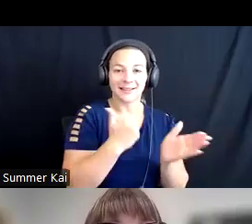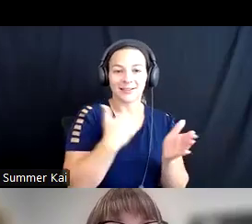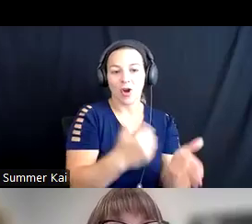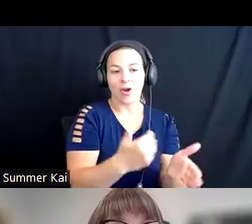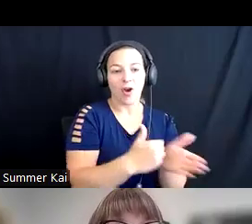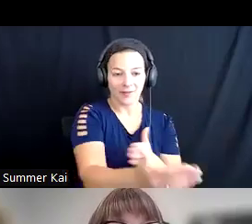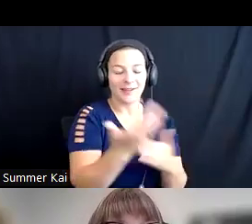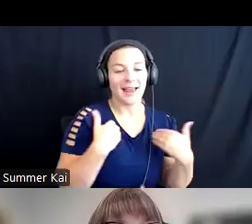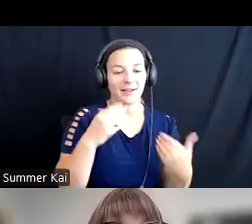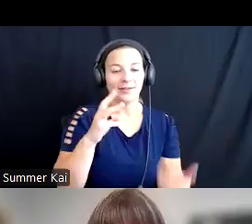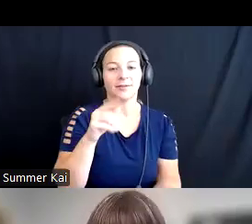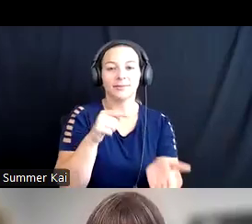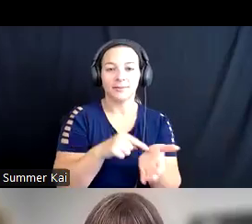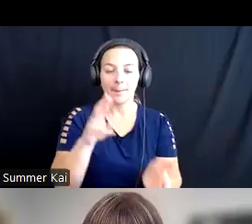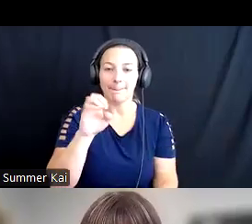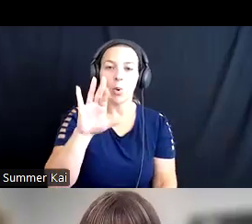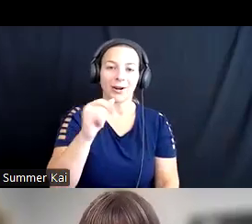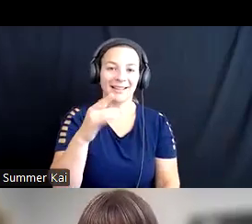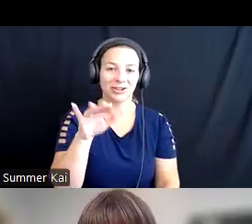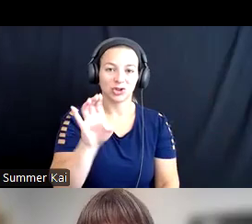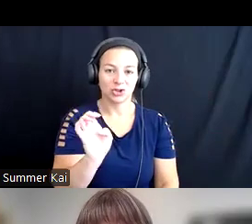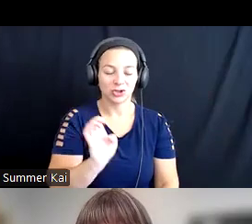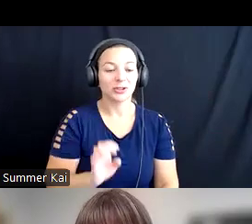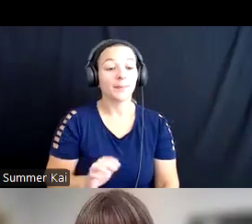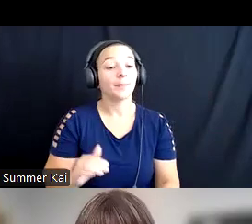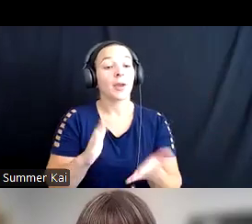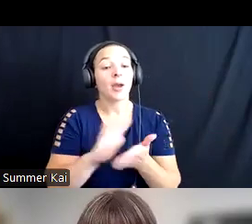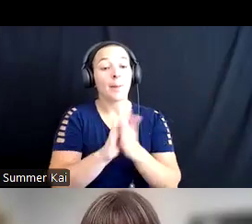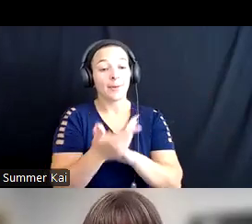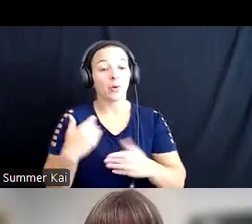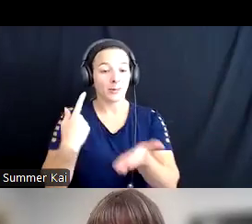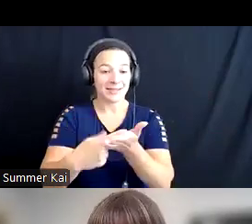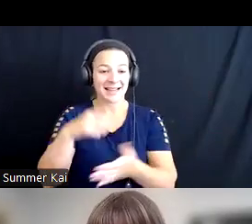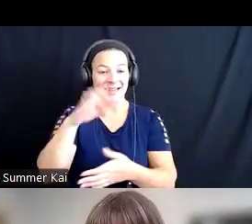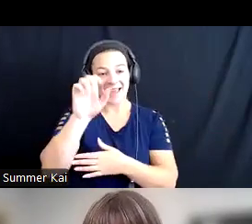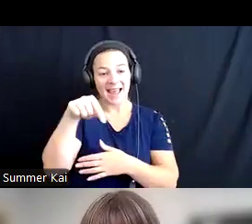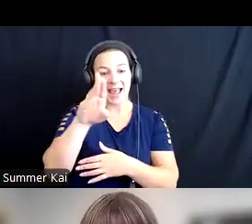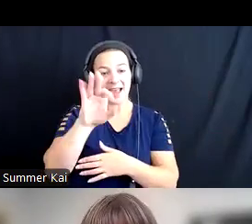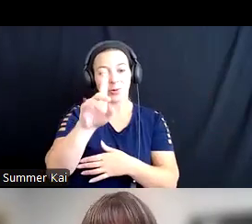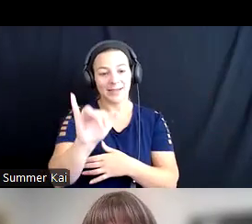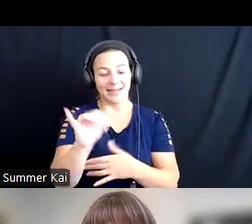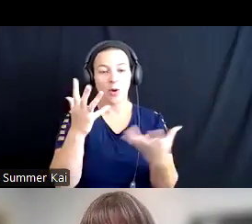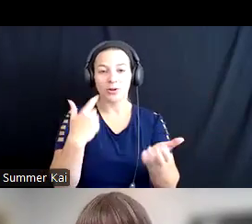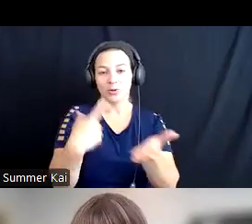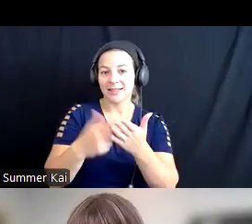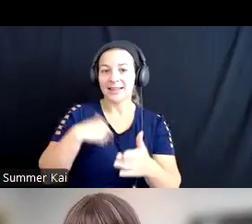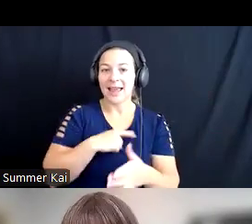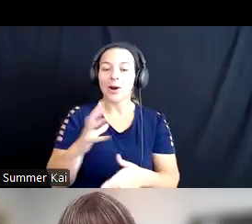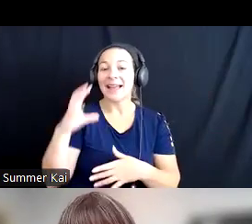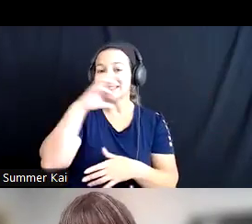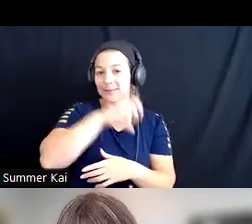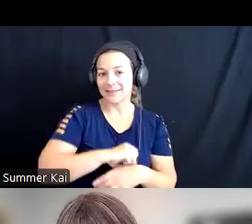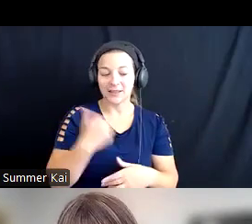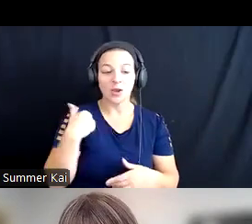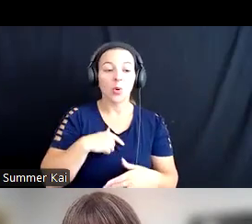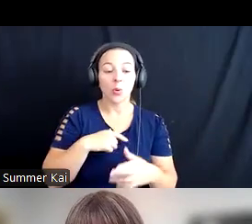slide. So before I turn to the equity, I just want to briefly talk about our estimates. We are relying on